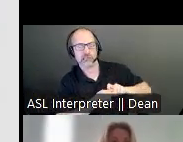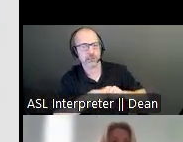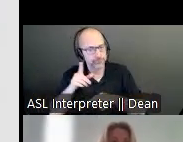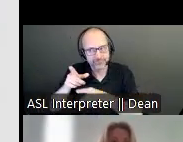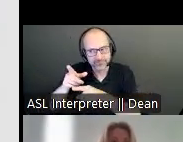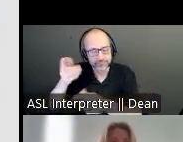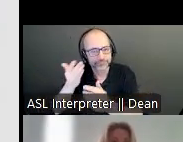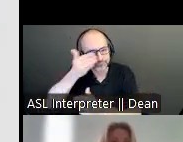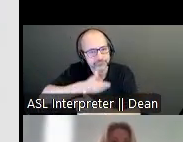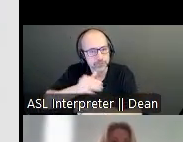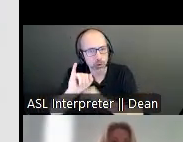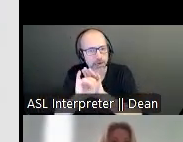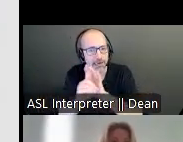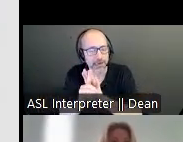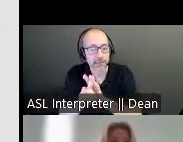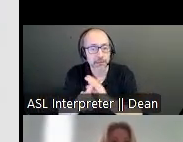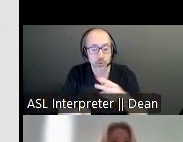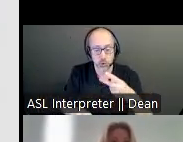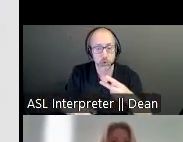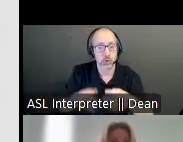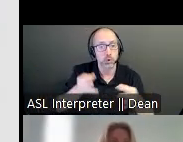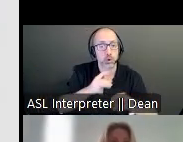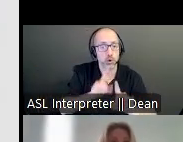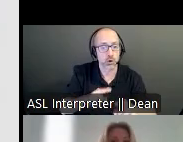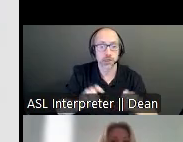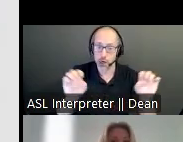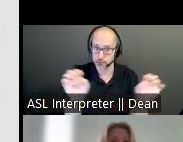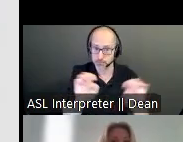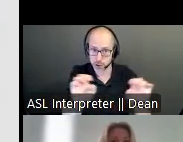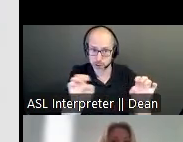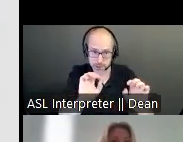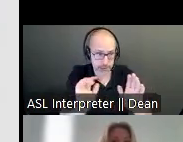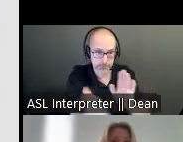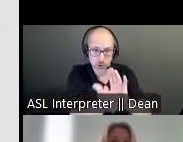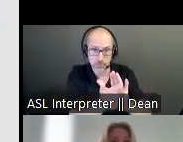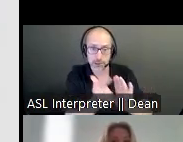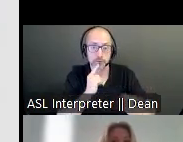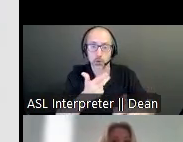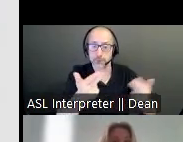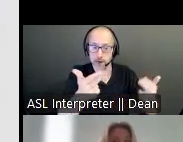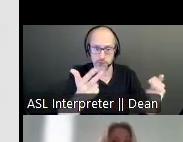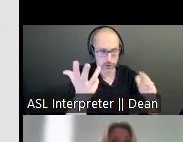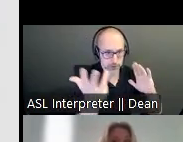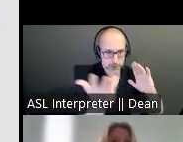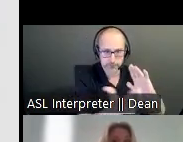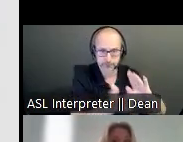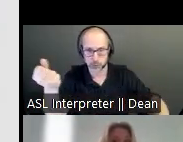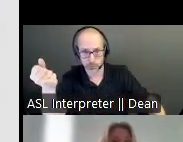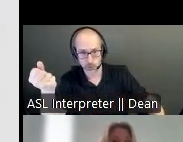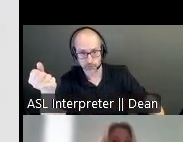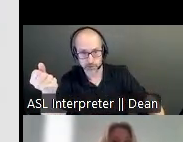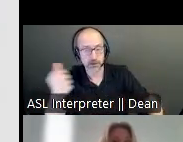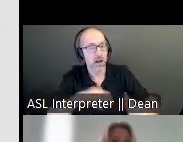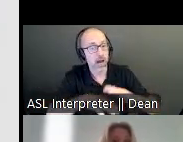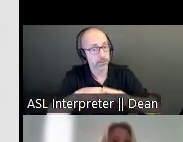So the 2 court orders are, one is the emergency prohibition order to remove firearms. So you can remove firearms for up to